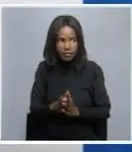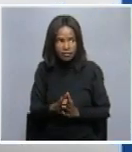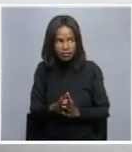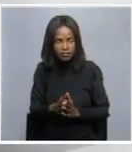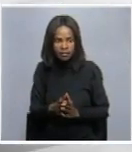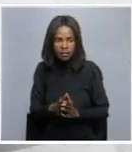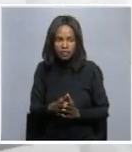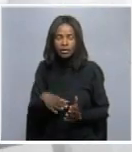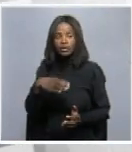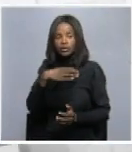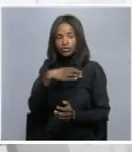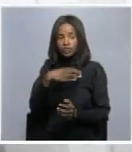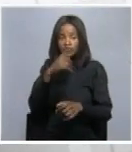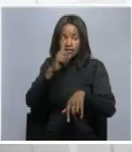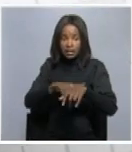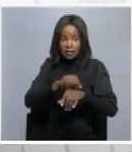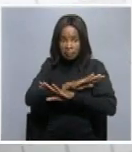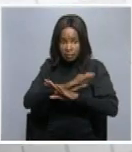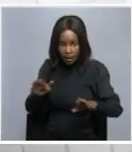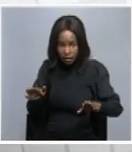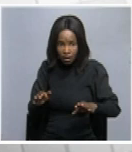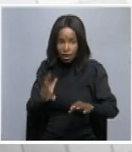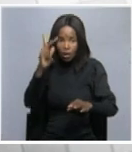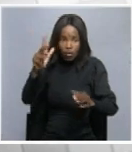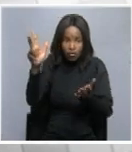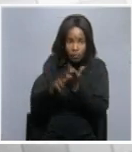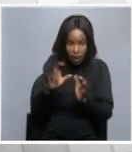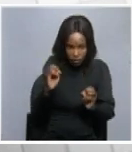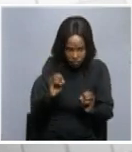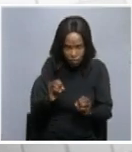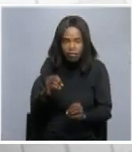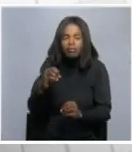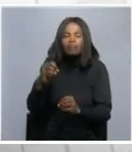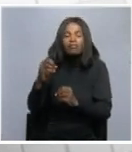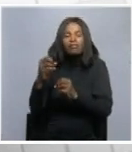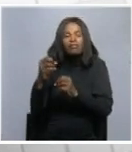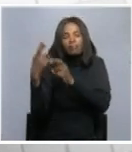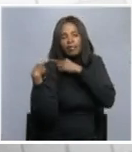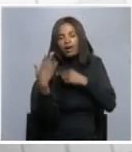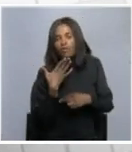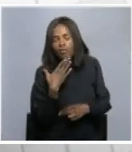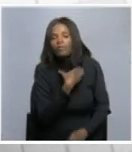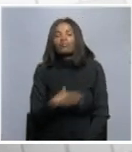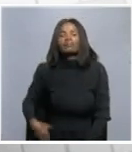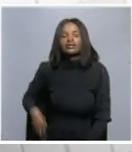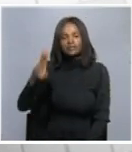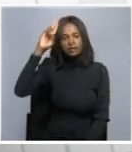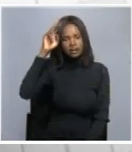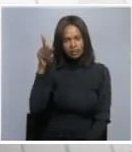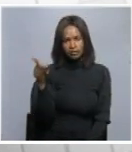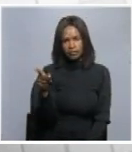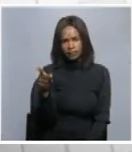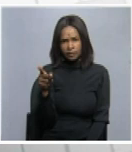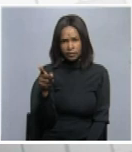of the law to make an appointment in acting capacity for those officials to act in that position